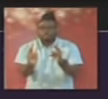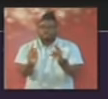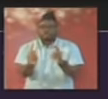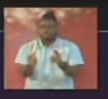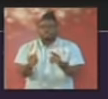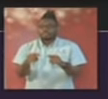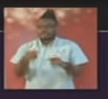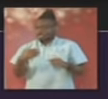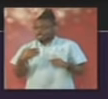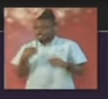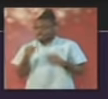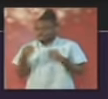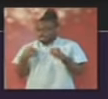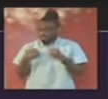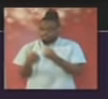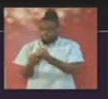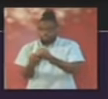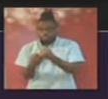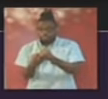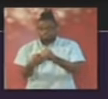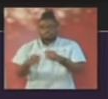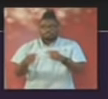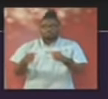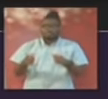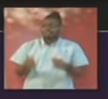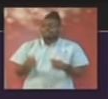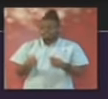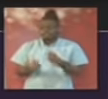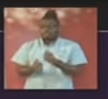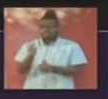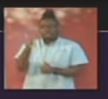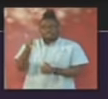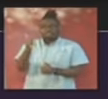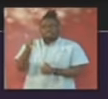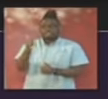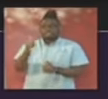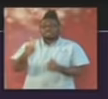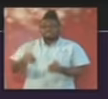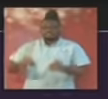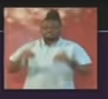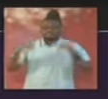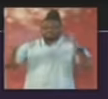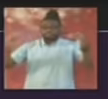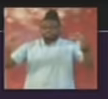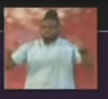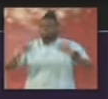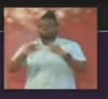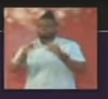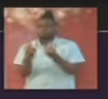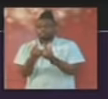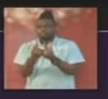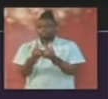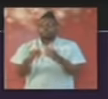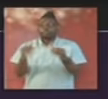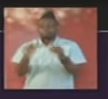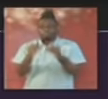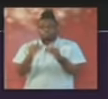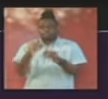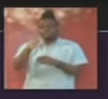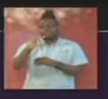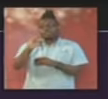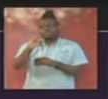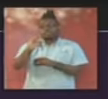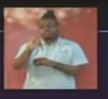support the largest actively managed portfolio of vaccine candidates globally. And there are many